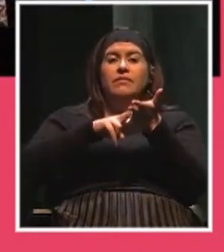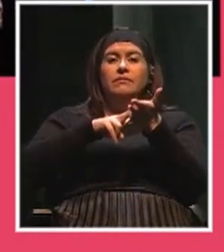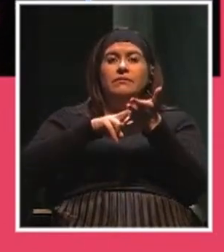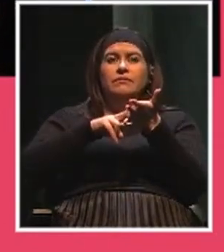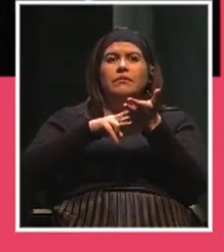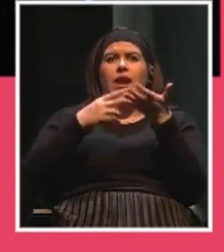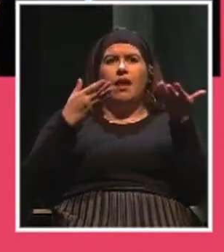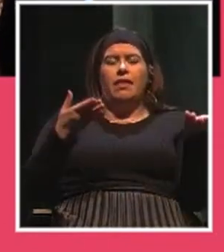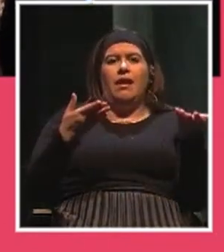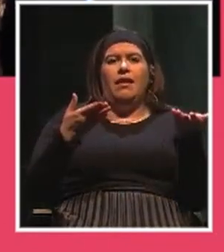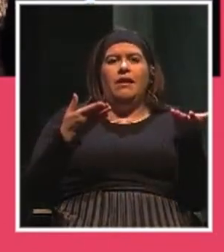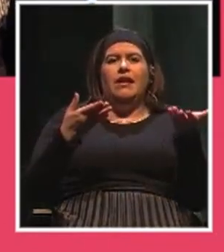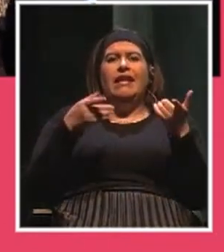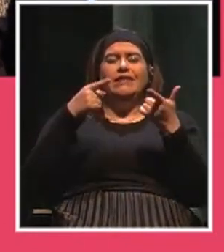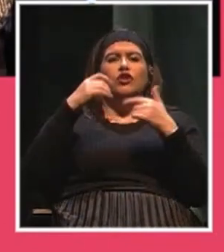get the best digital